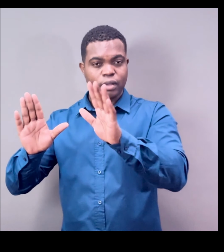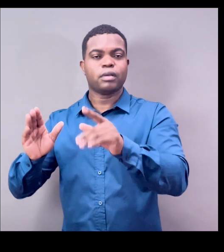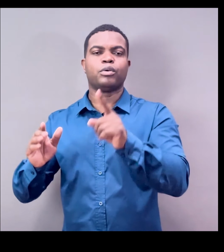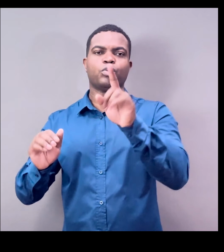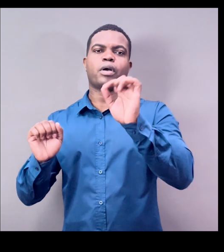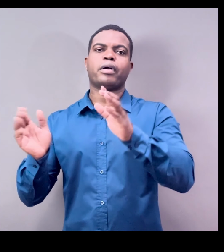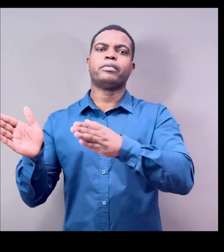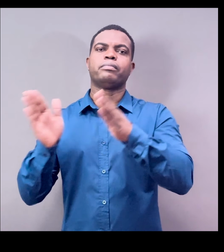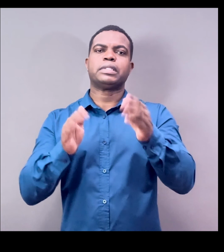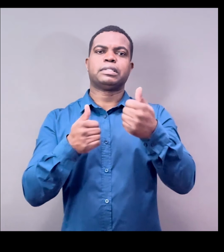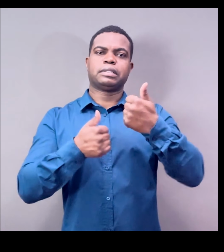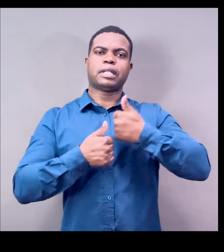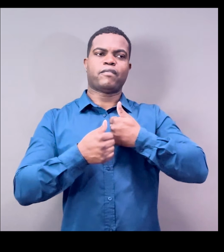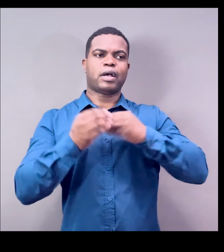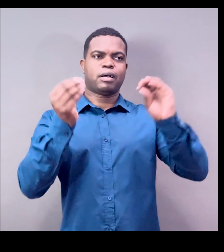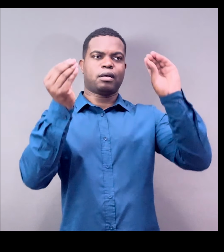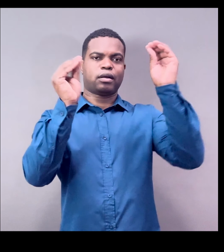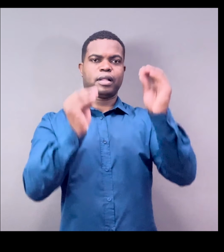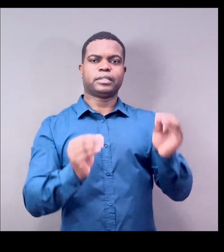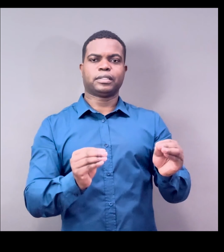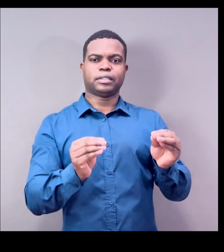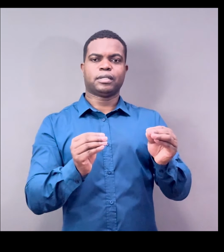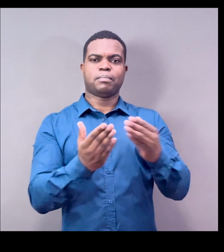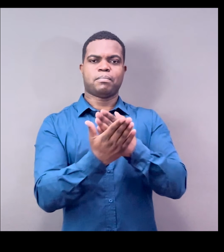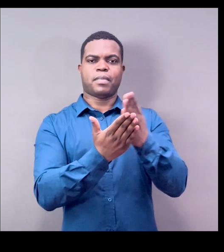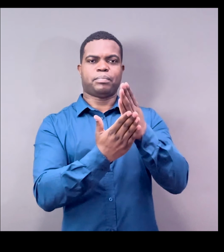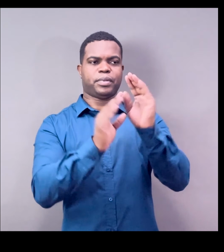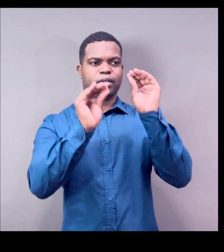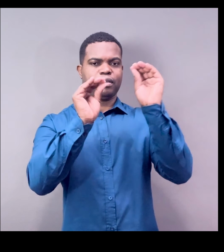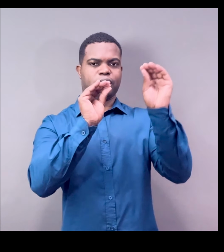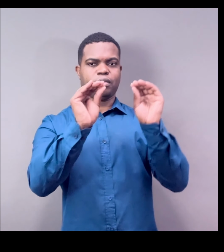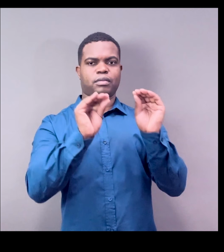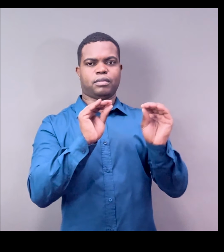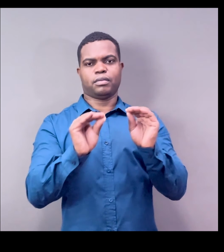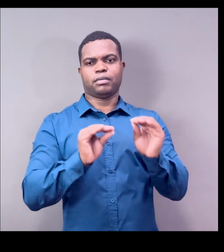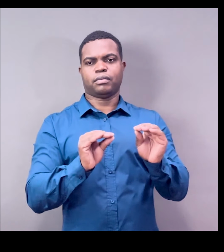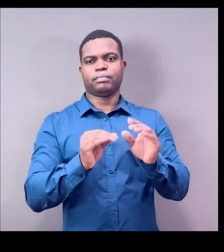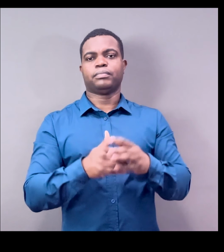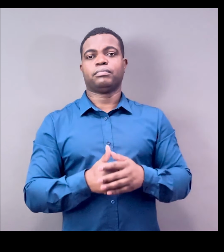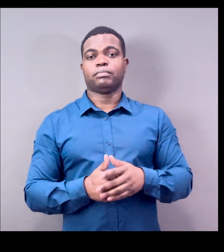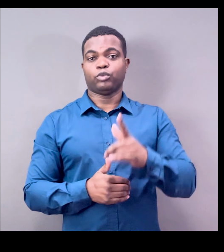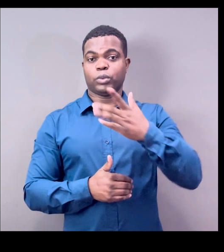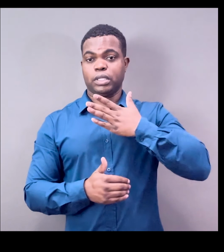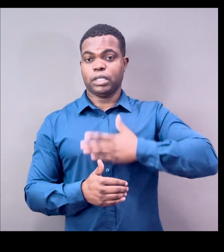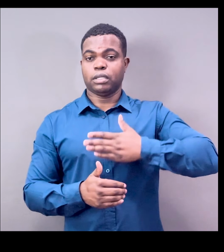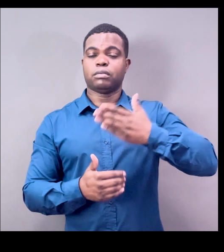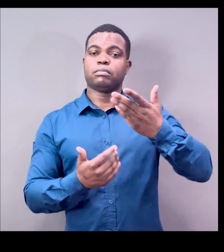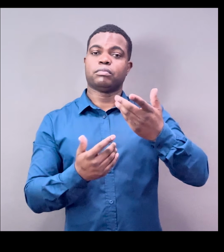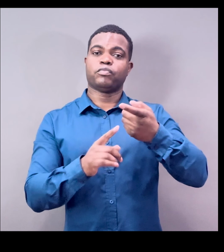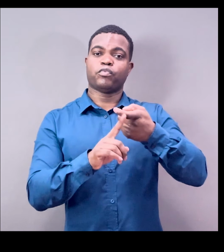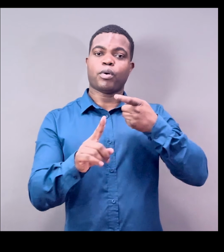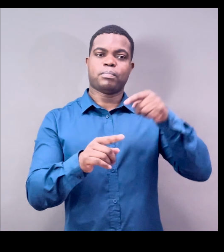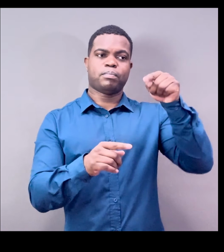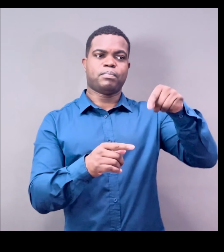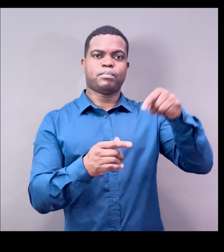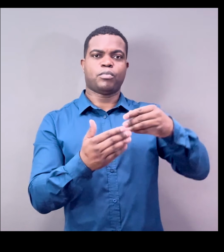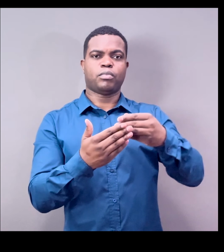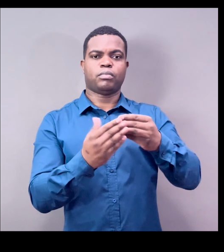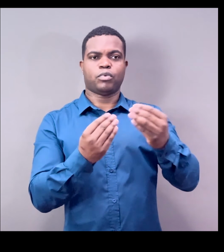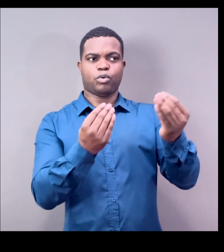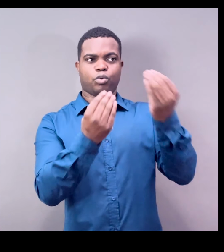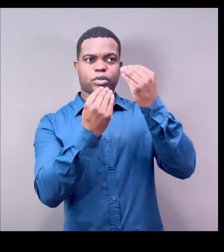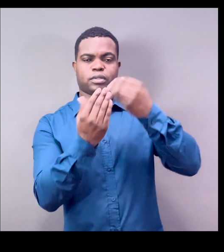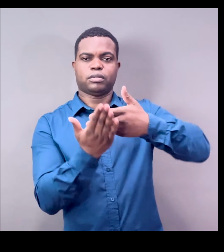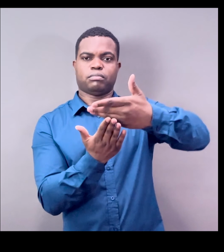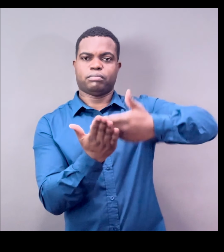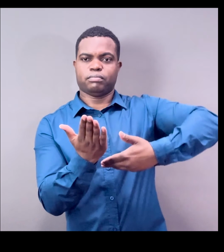map. You could do that in your notes. It's not necessary for you to put it on the course